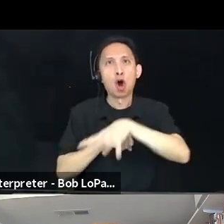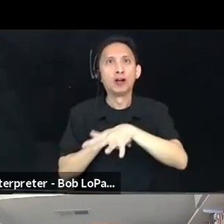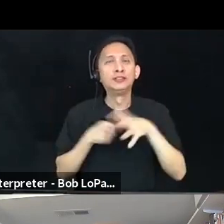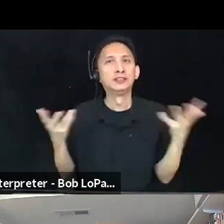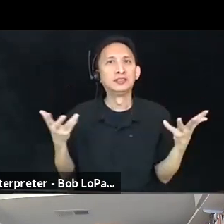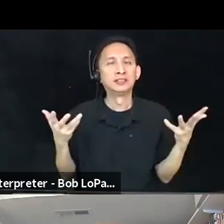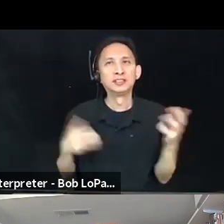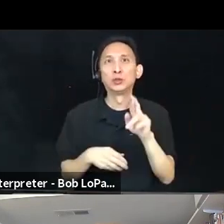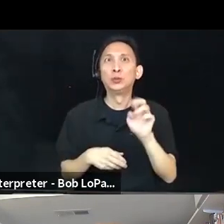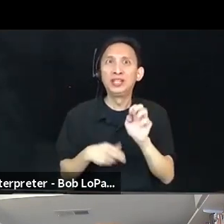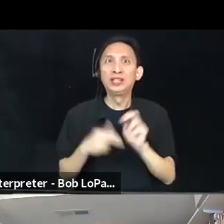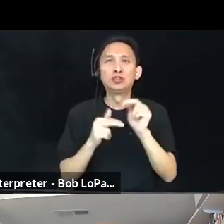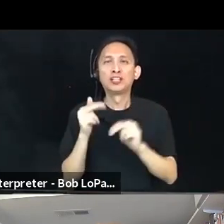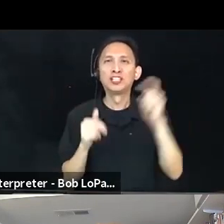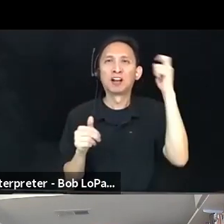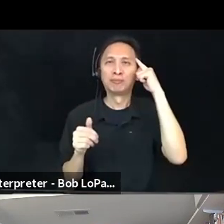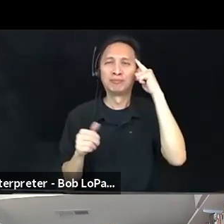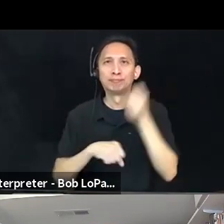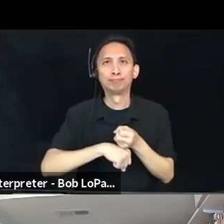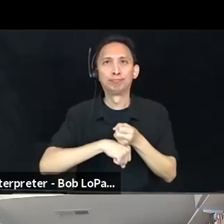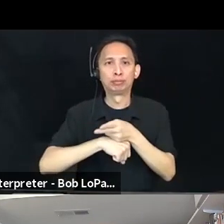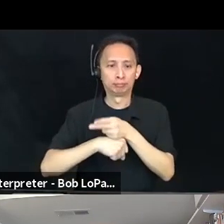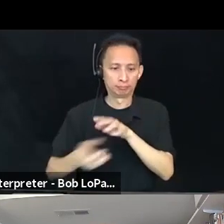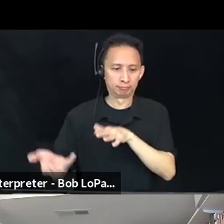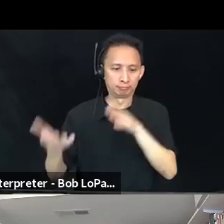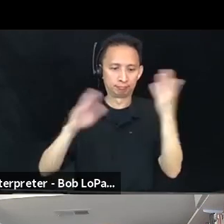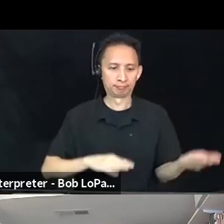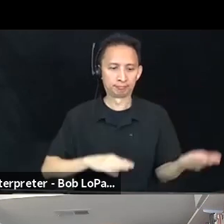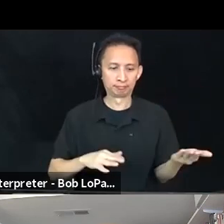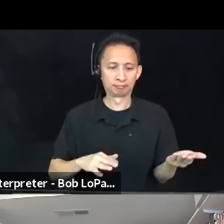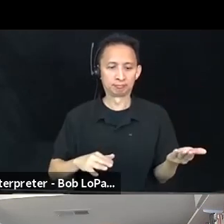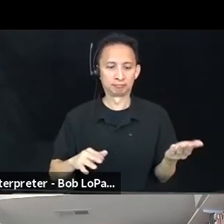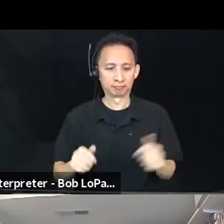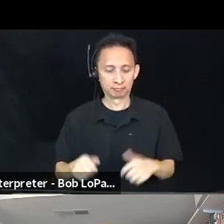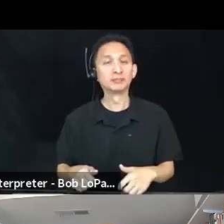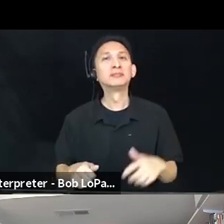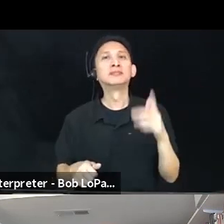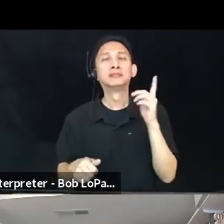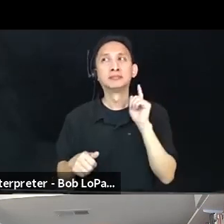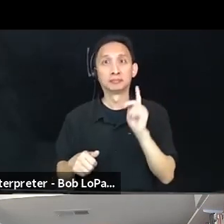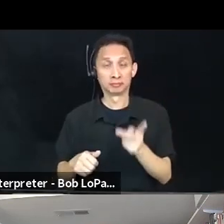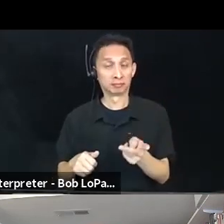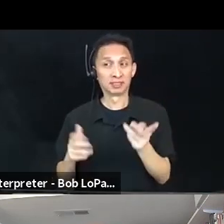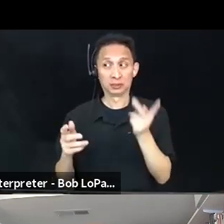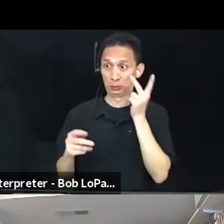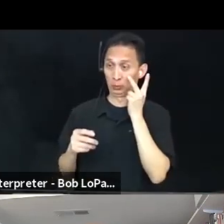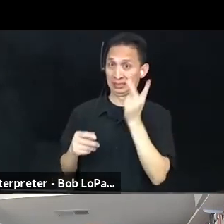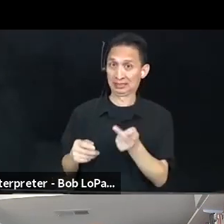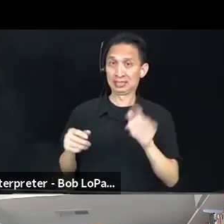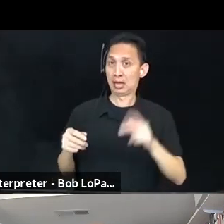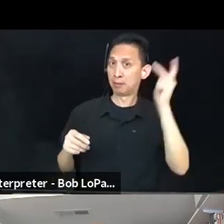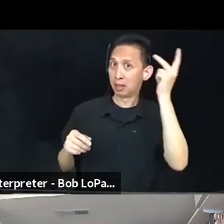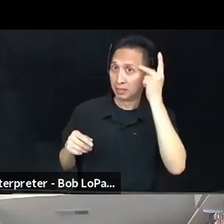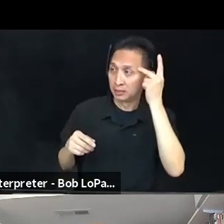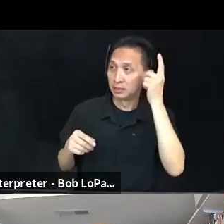of Reconstruction governments. And there too, I think, in his attention to projects and processes of